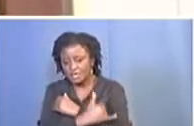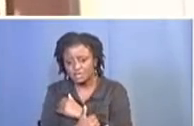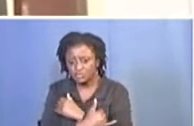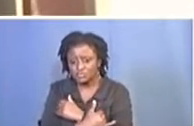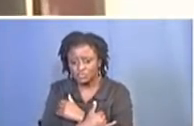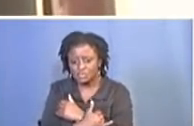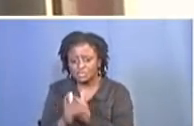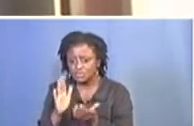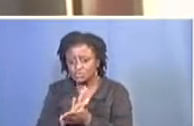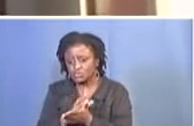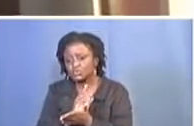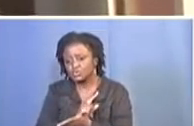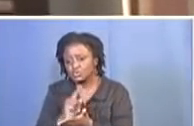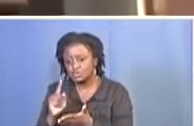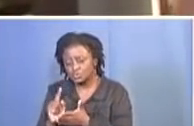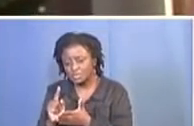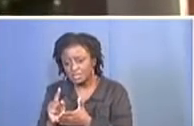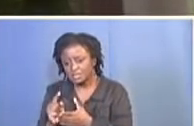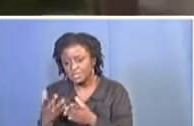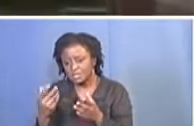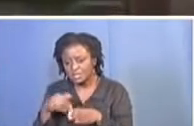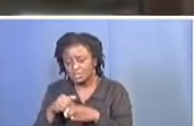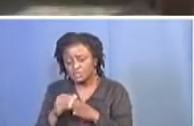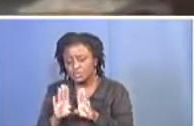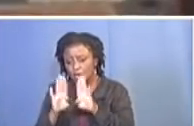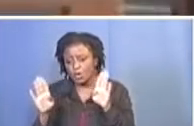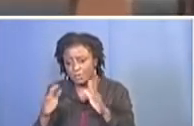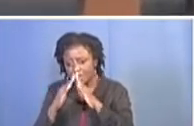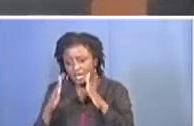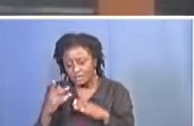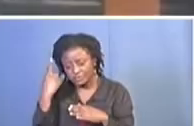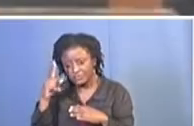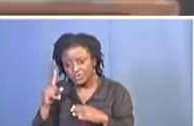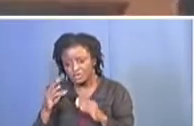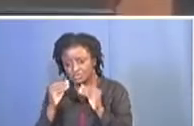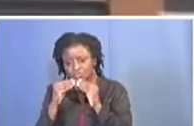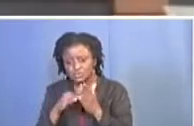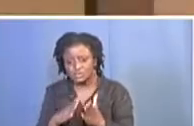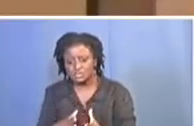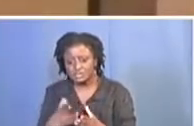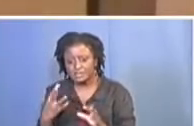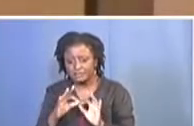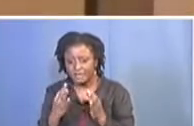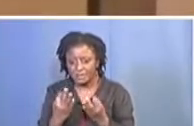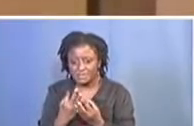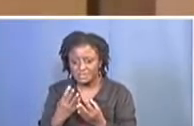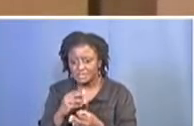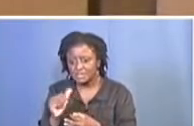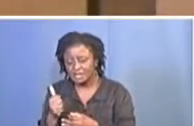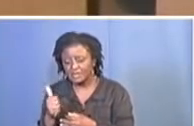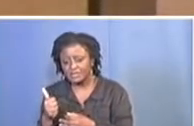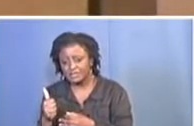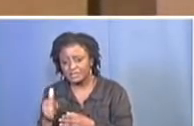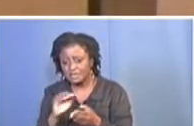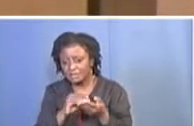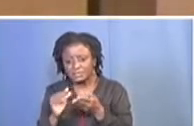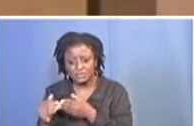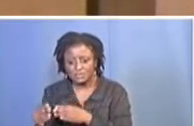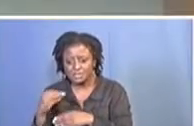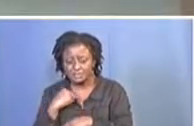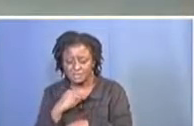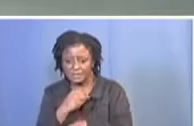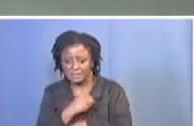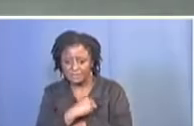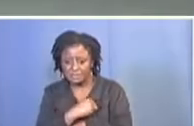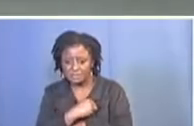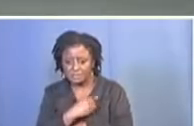house, and other activities for students, families, parishioners, and community members. Here's Catholic Board of Education Director of Development, Janelle